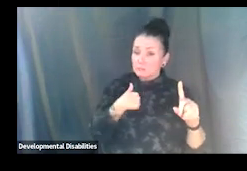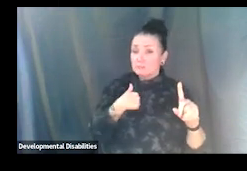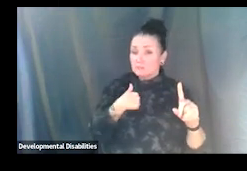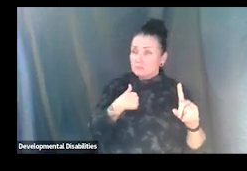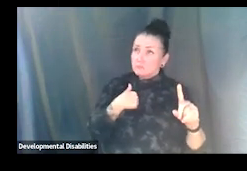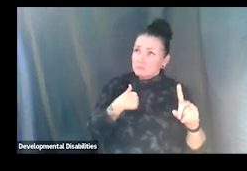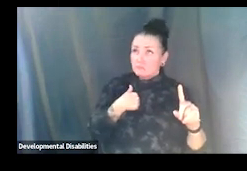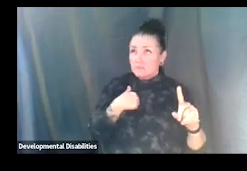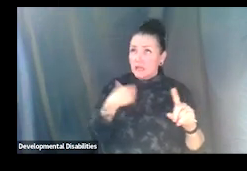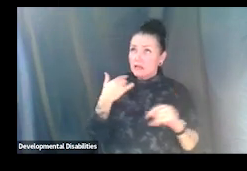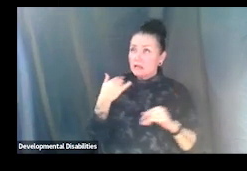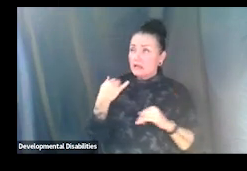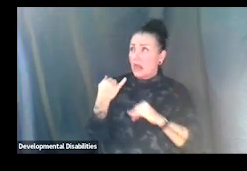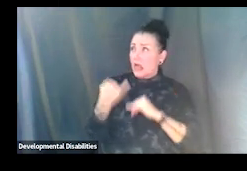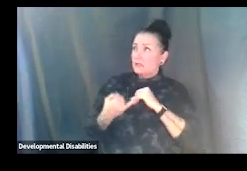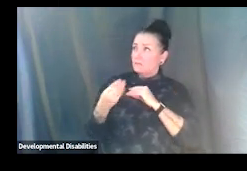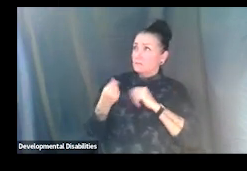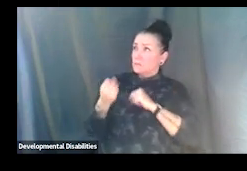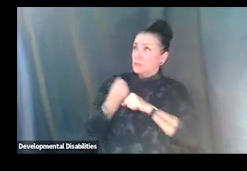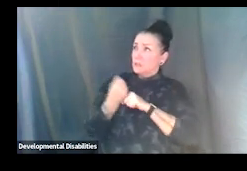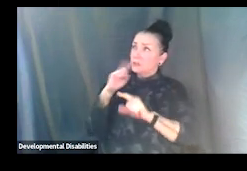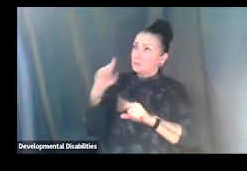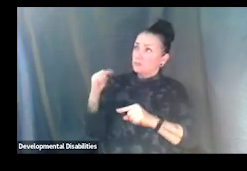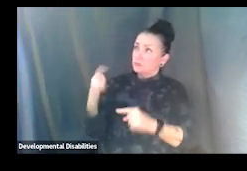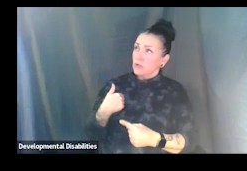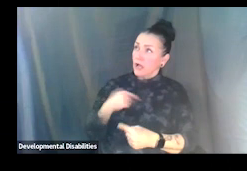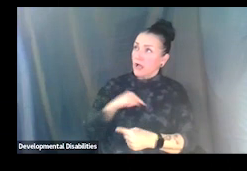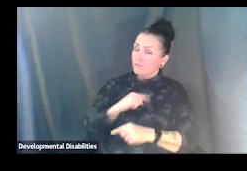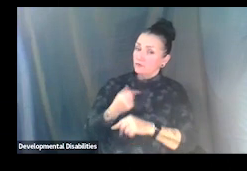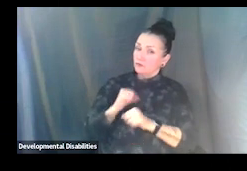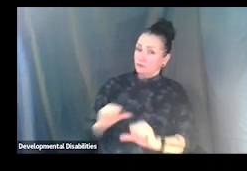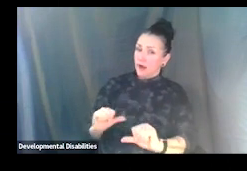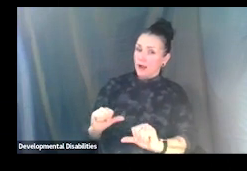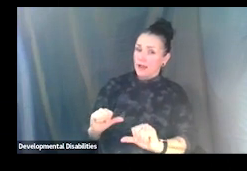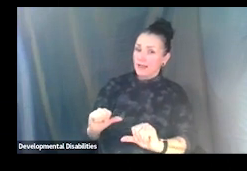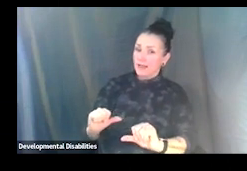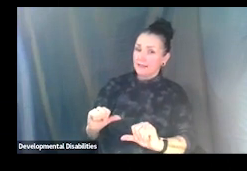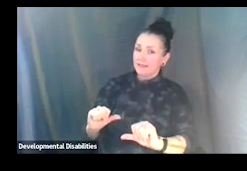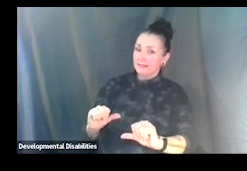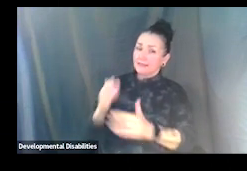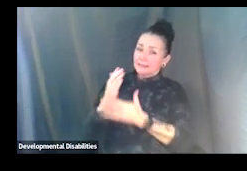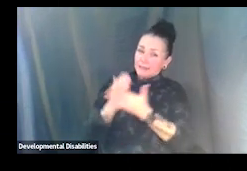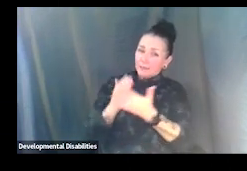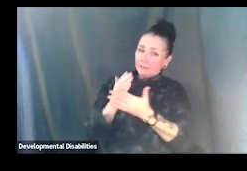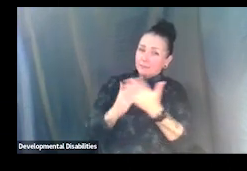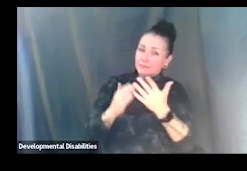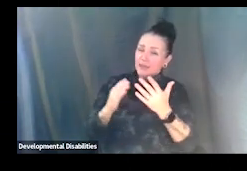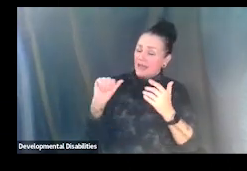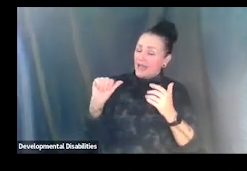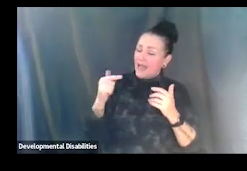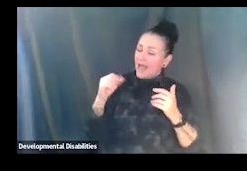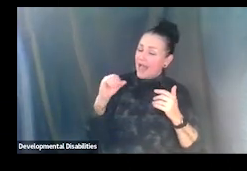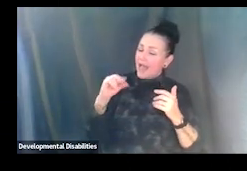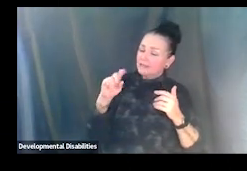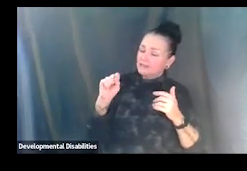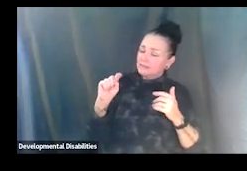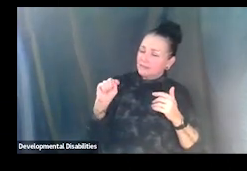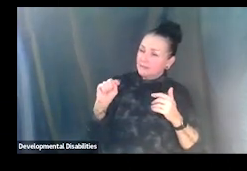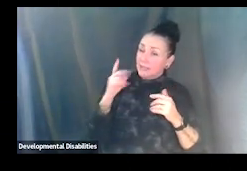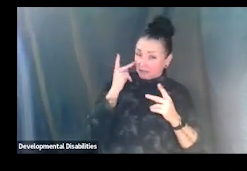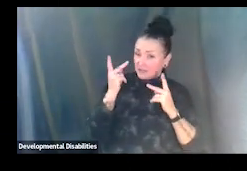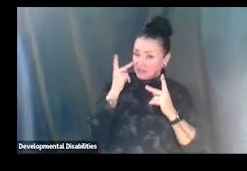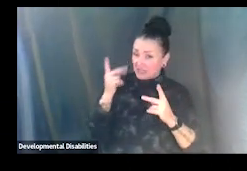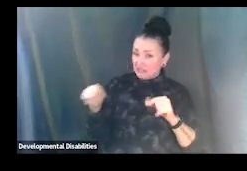I've changed my mind somewhat, but I think in general, if people are going to be exposed to side effects of medicine, then we might as well use the most effective medicines available.